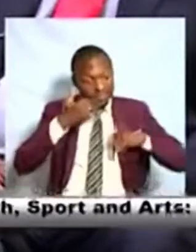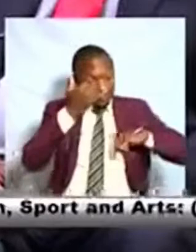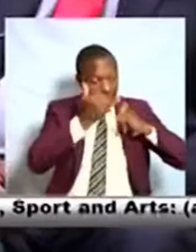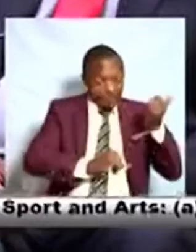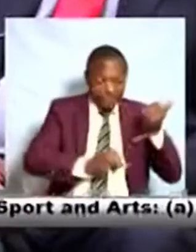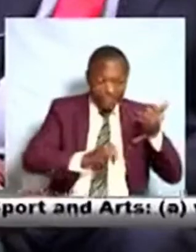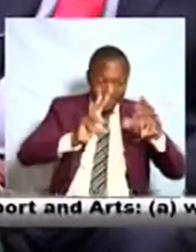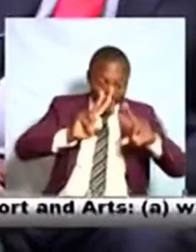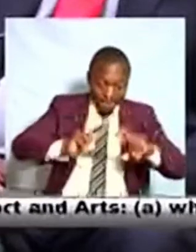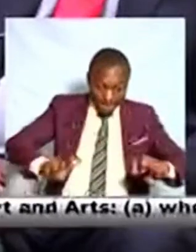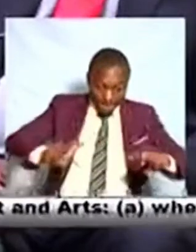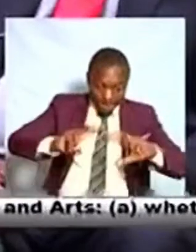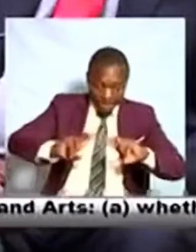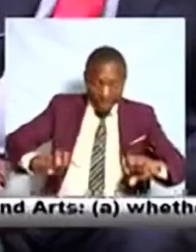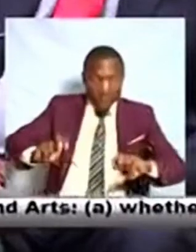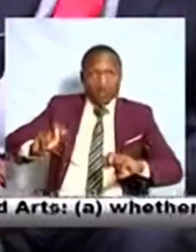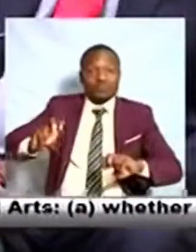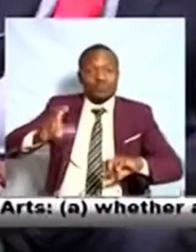investigations.